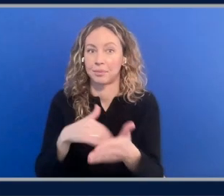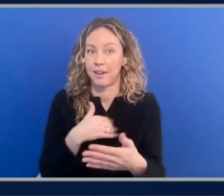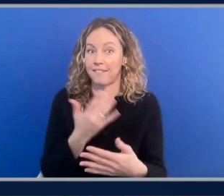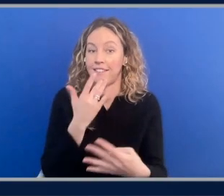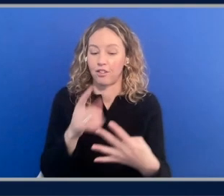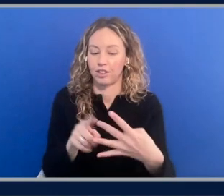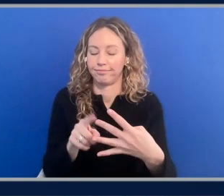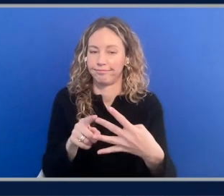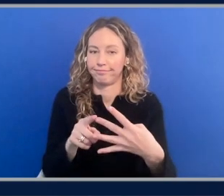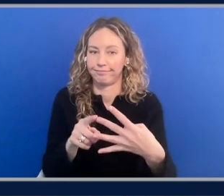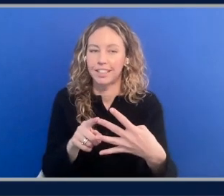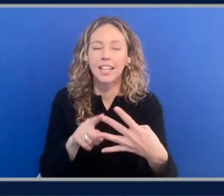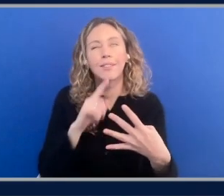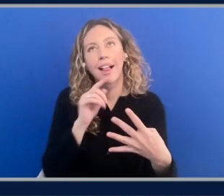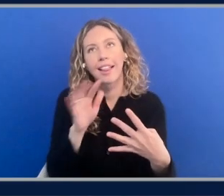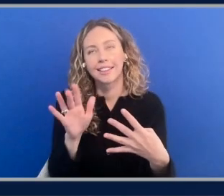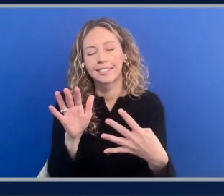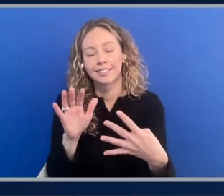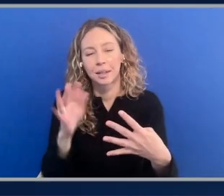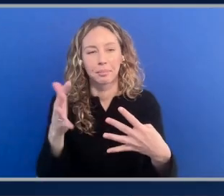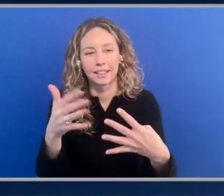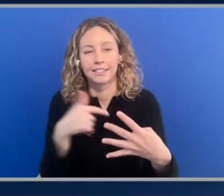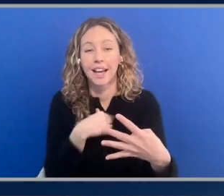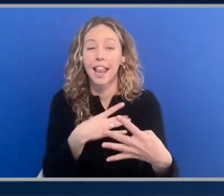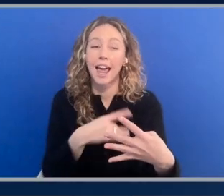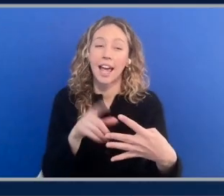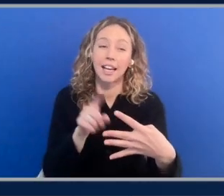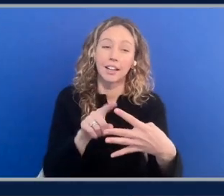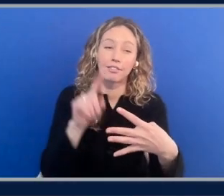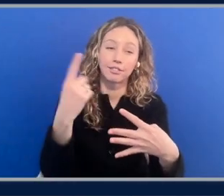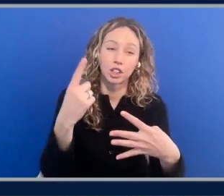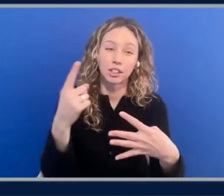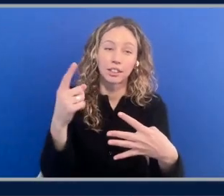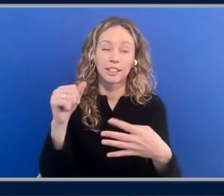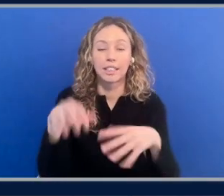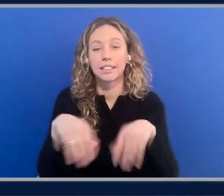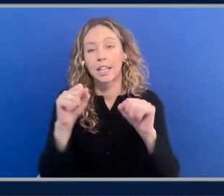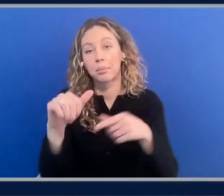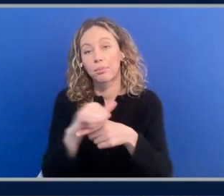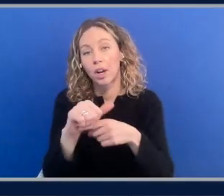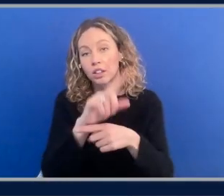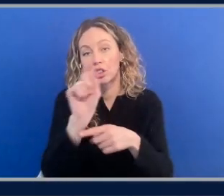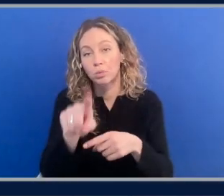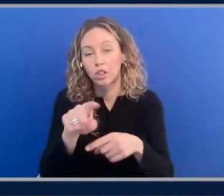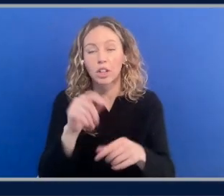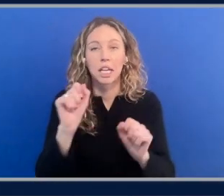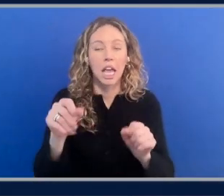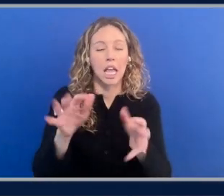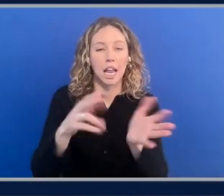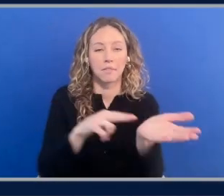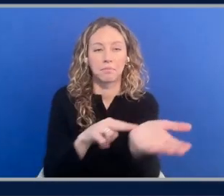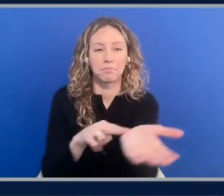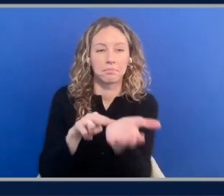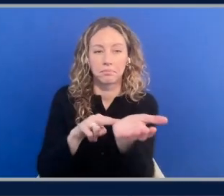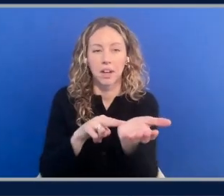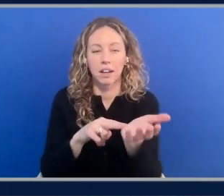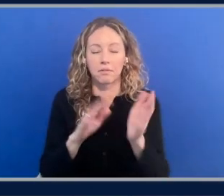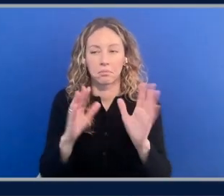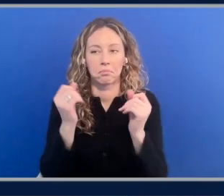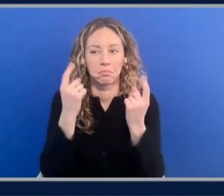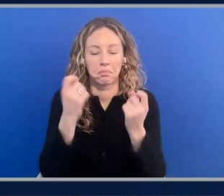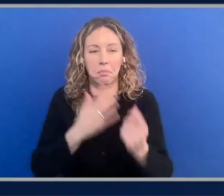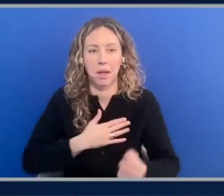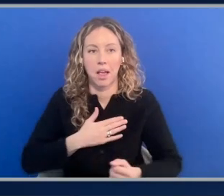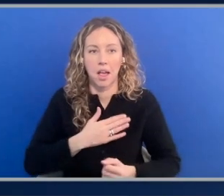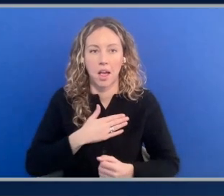it's kind of mixed because it's like step 1, I can take that practice question set and I can kind of gauge and like baseline myself and know where I have